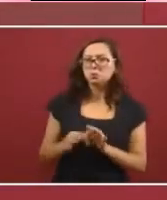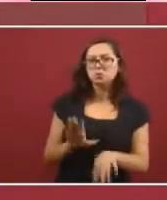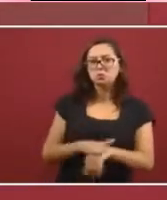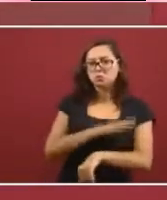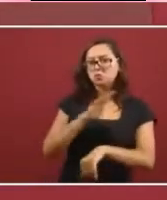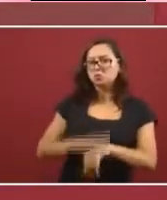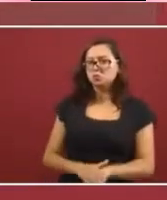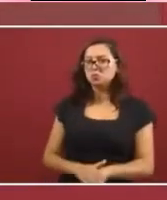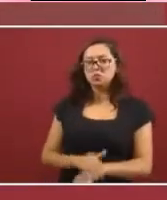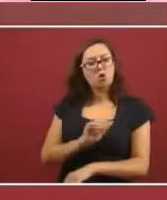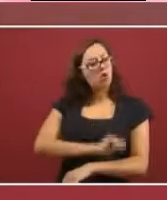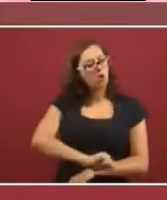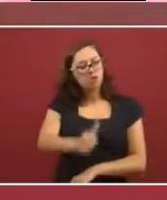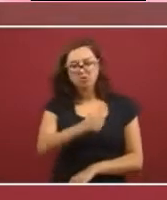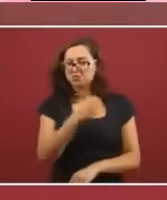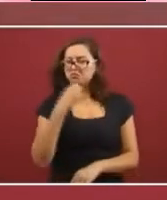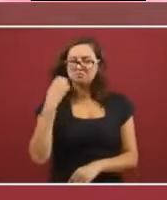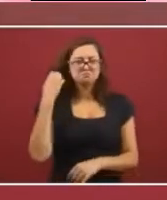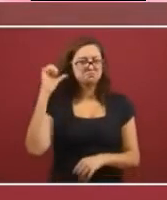and some that don't.